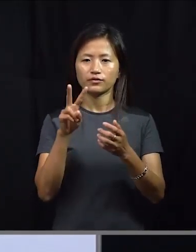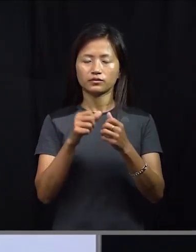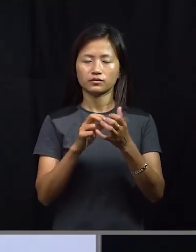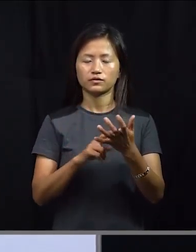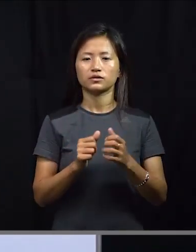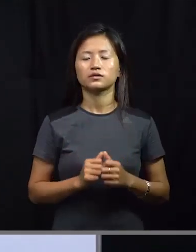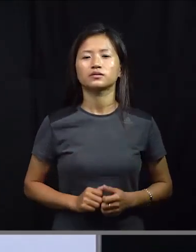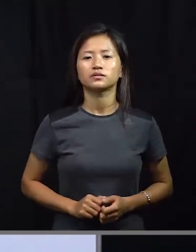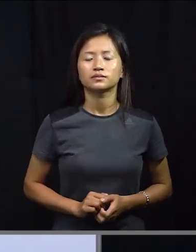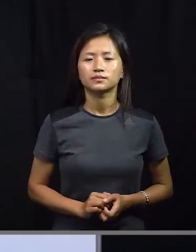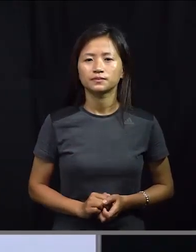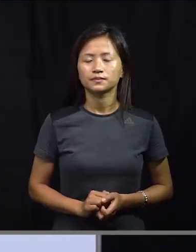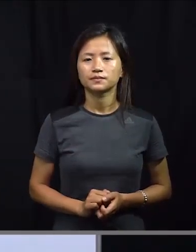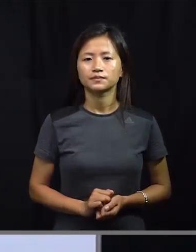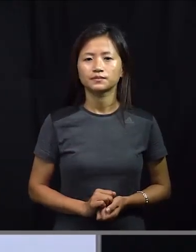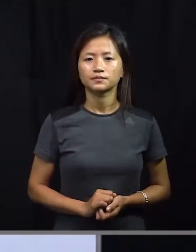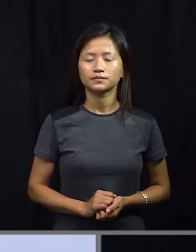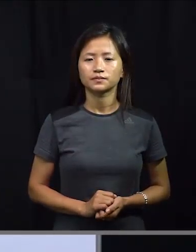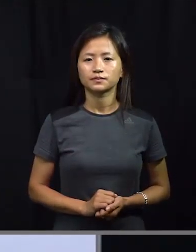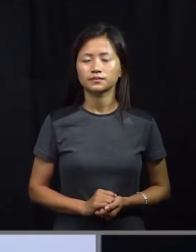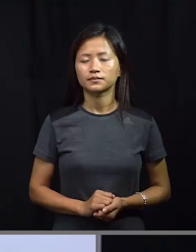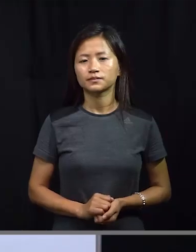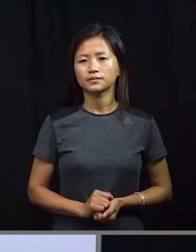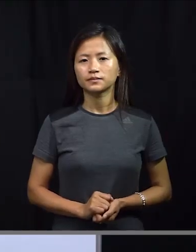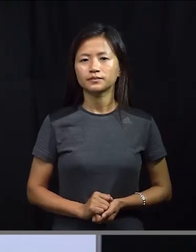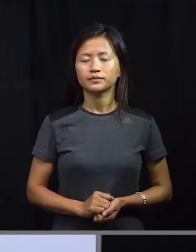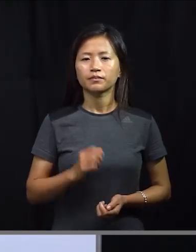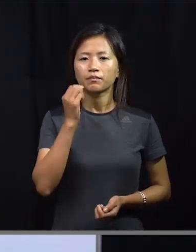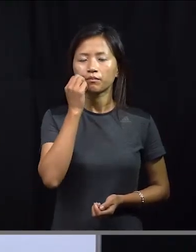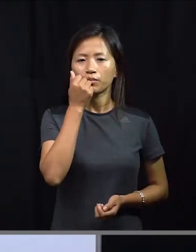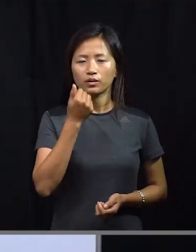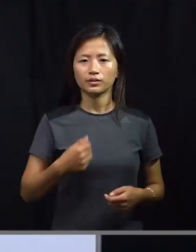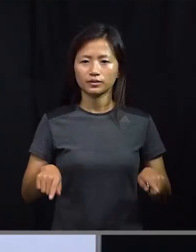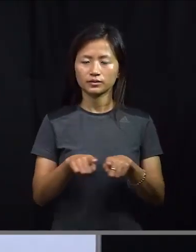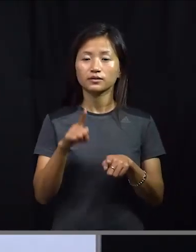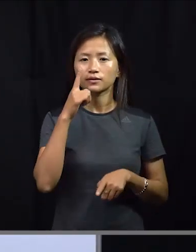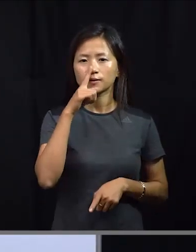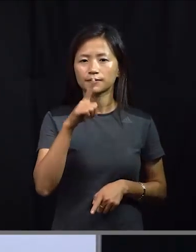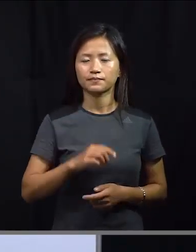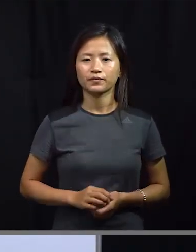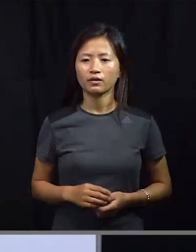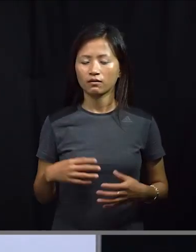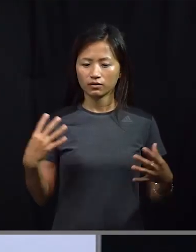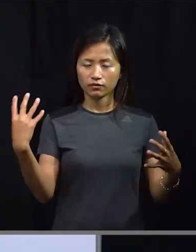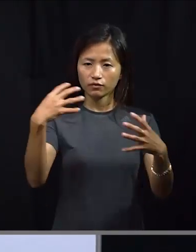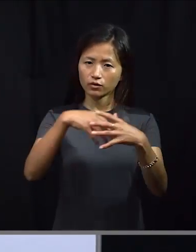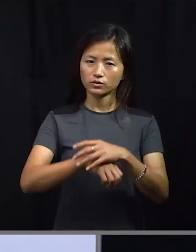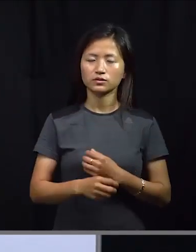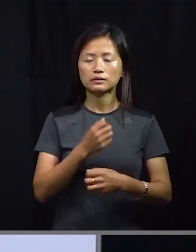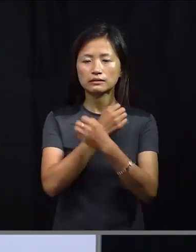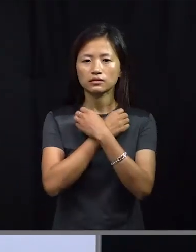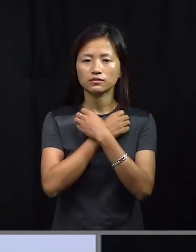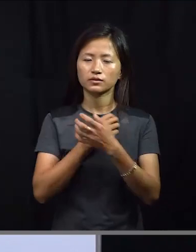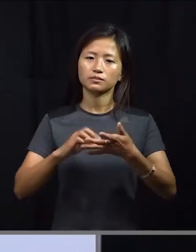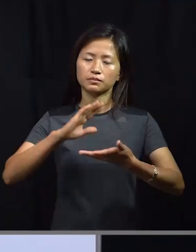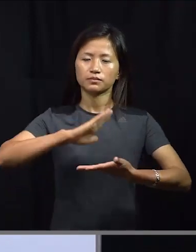J-A-N-D-H-A-R-V-A. Kandharva is here the boy and the girl, you know, falls in love, they get married,